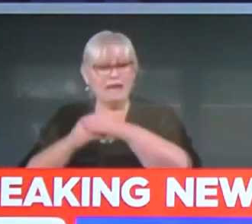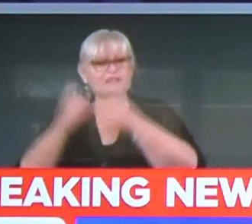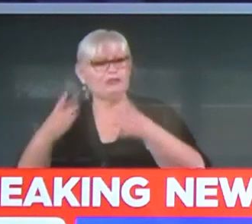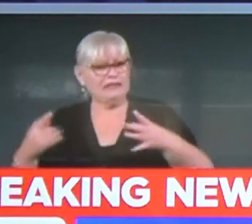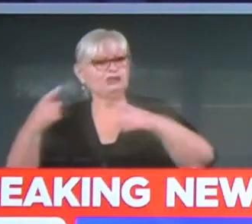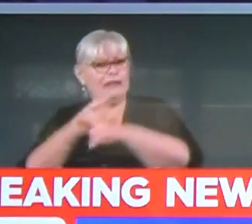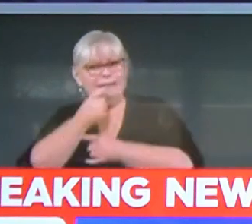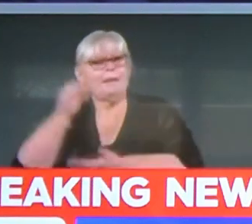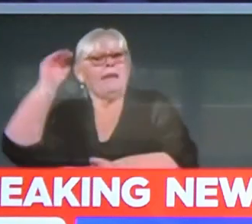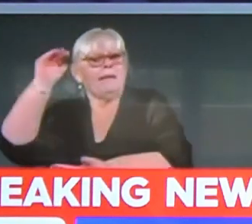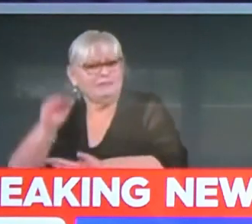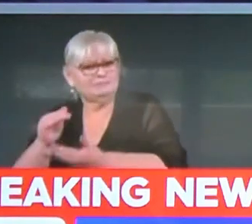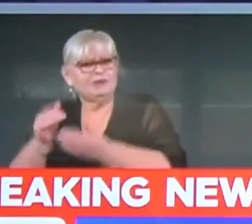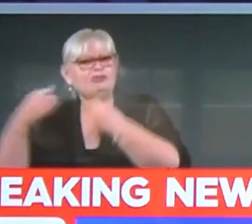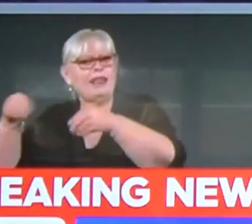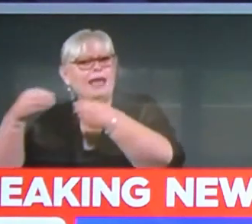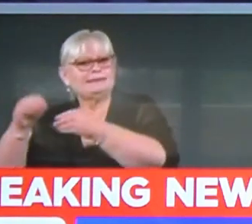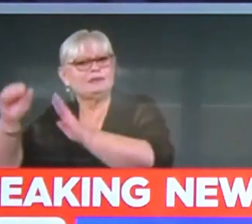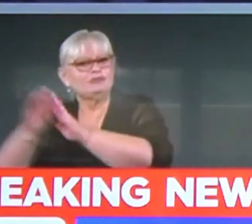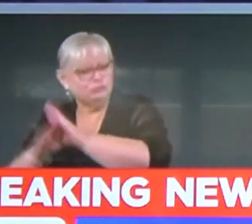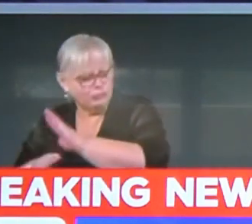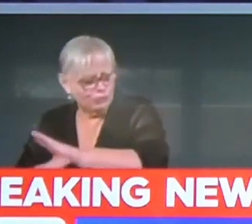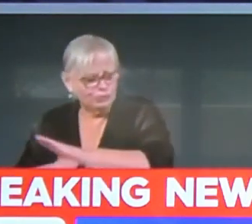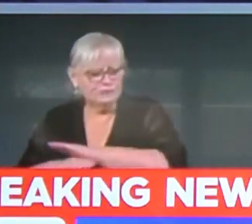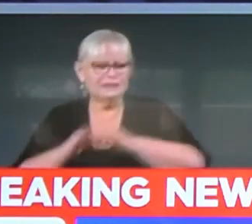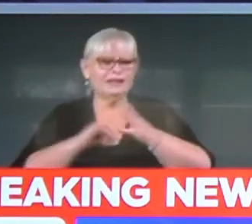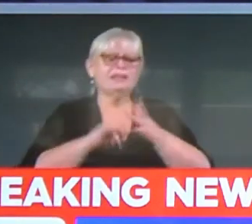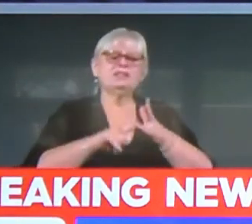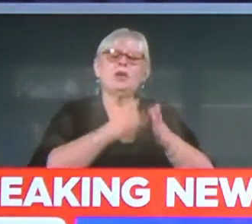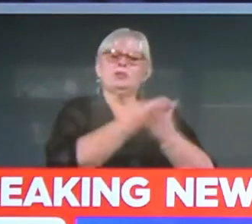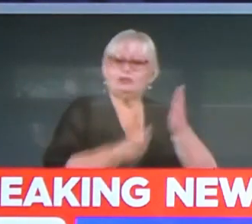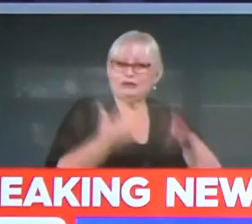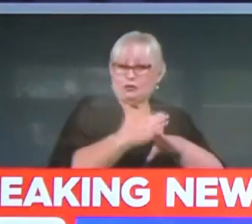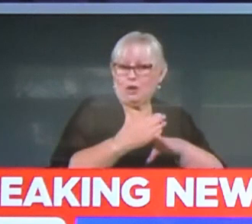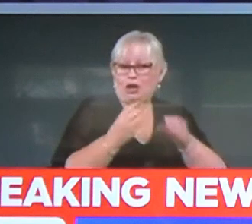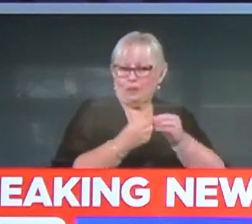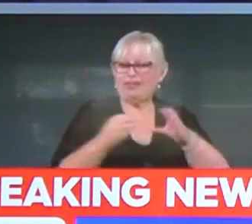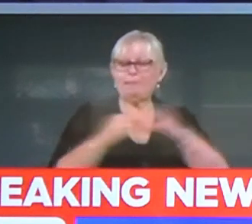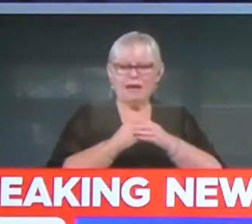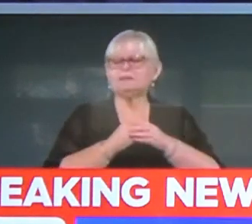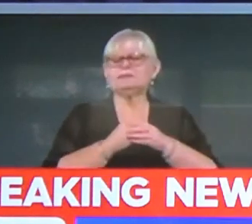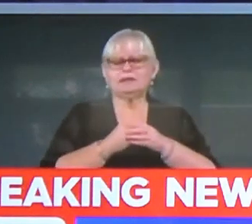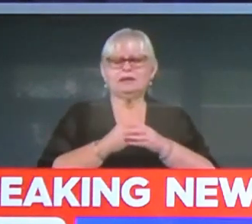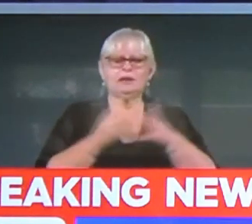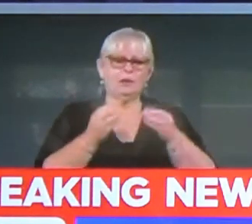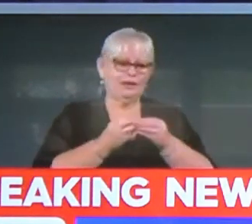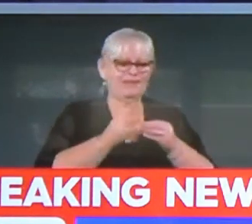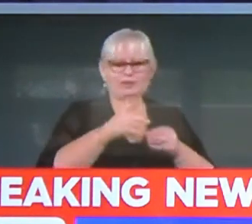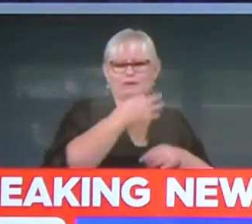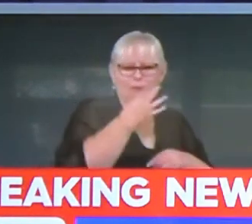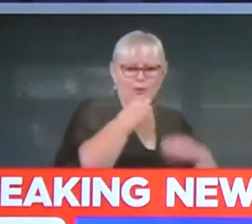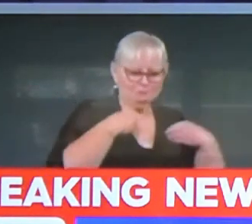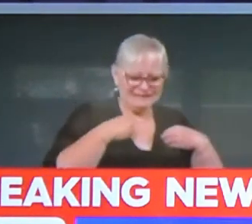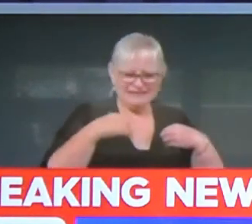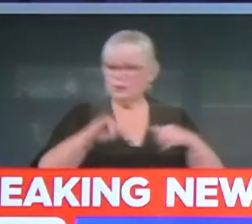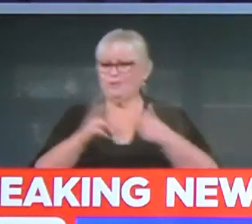and I think that's another important area. And the work that has been done by the Treasurer with the banks in that area in particular, both whether it's for small businesses or